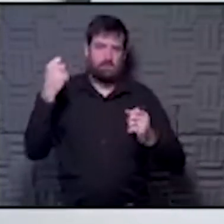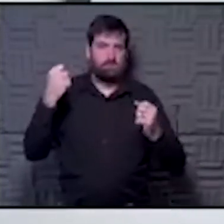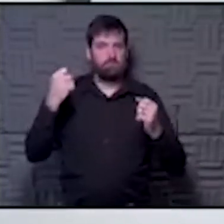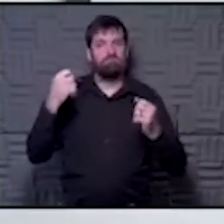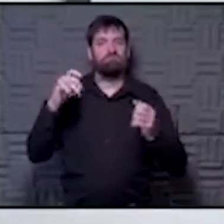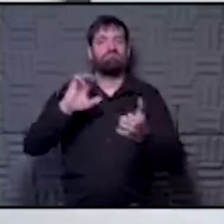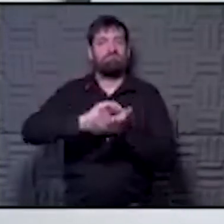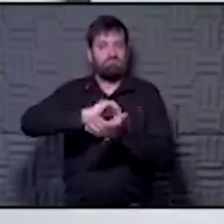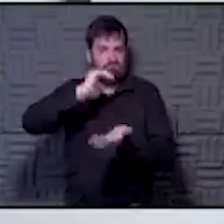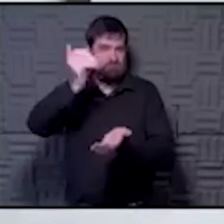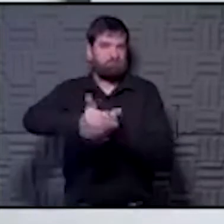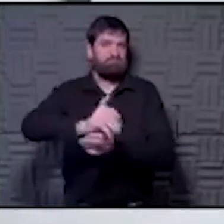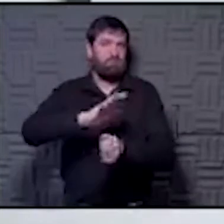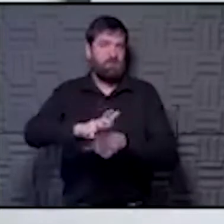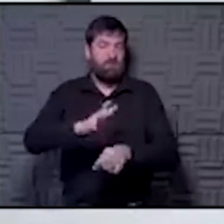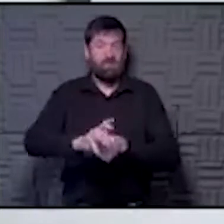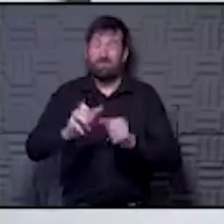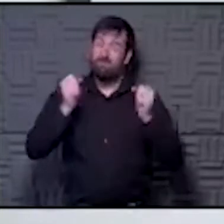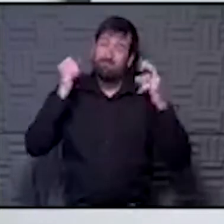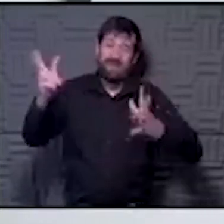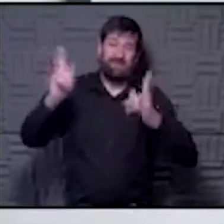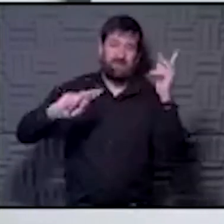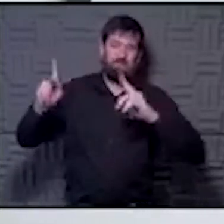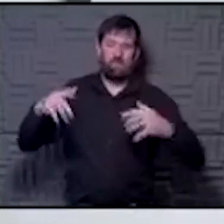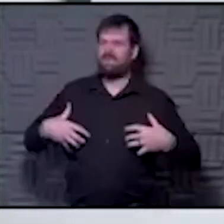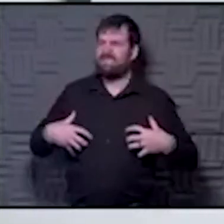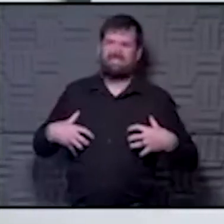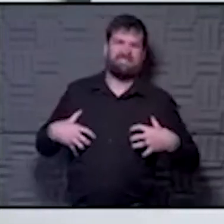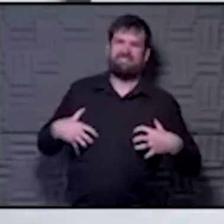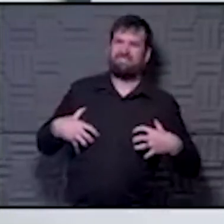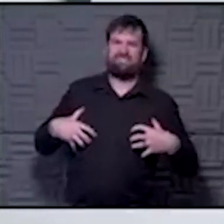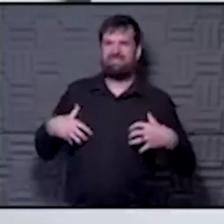there, and there's such a prevalence of people not wanting